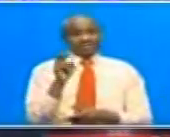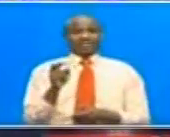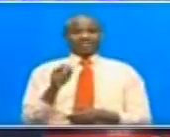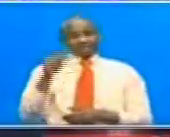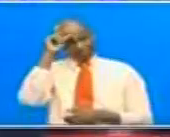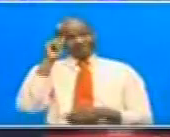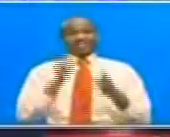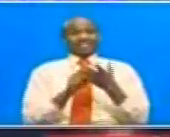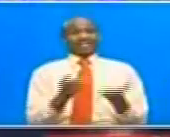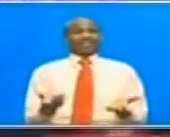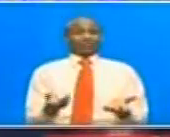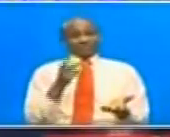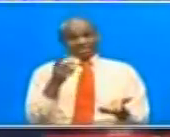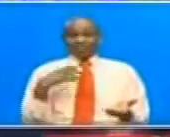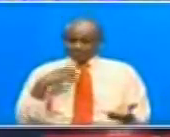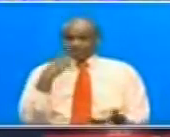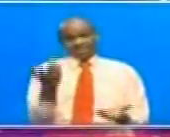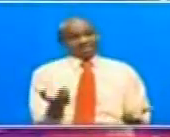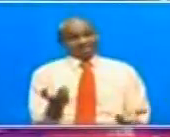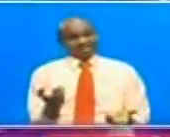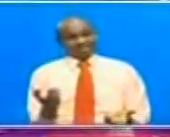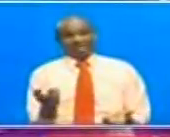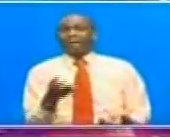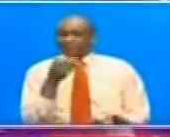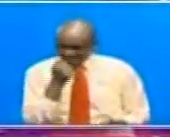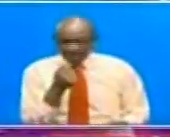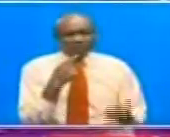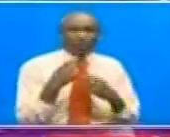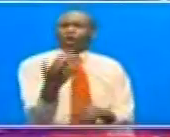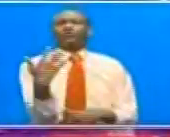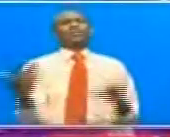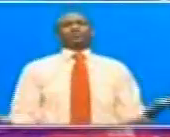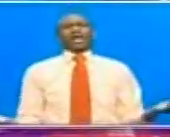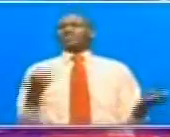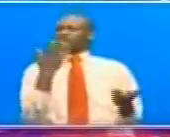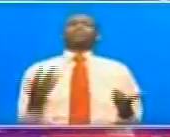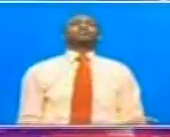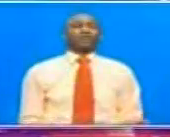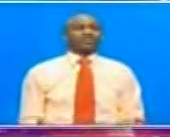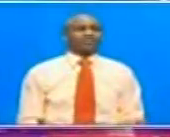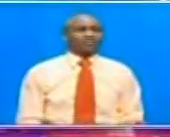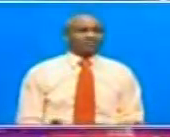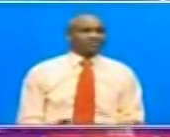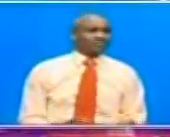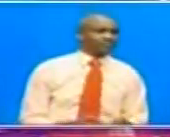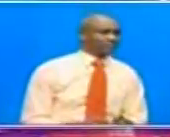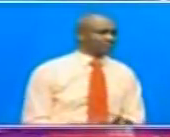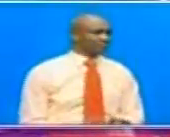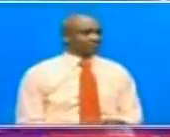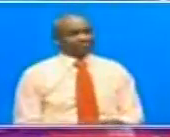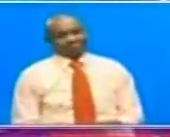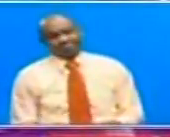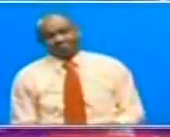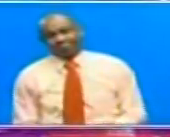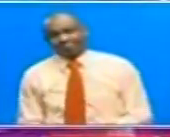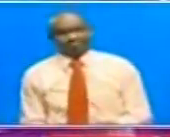We're not discussing stories, okay. Allegations. Okay. Can we discuss the issue, facts? Can you give us documents? So the issue without is, documents, we are just alleging. Okay, something. Dennis, any arrest? He's